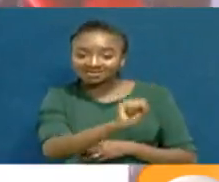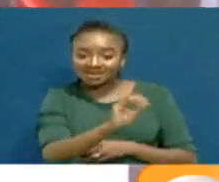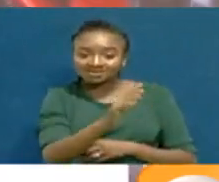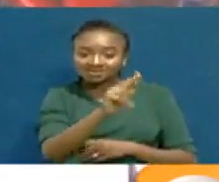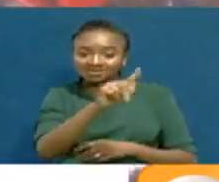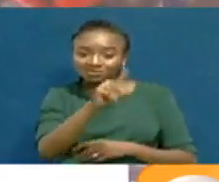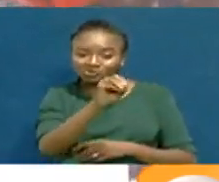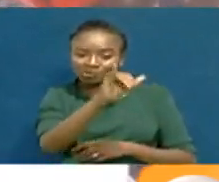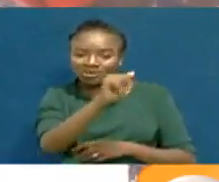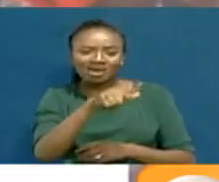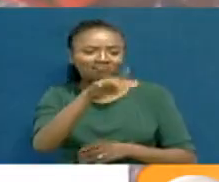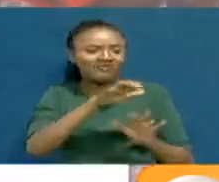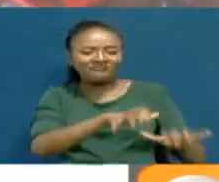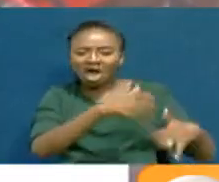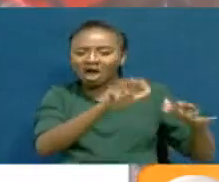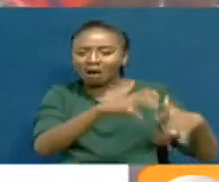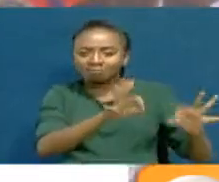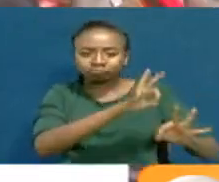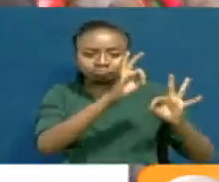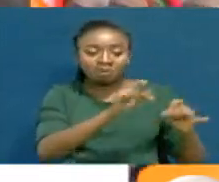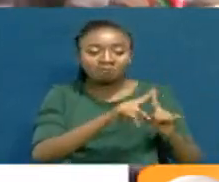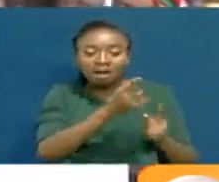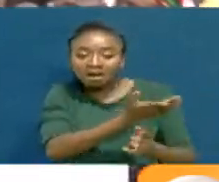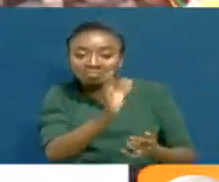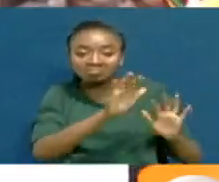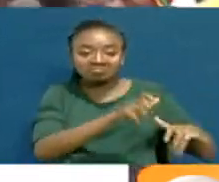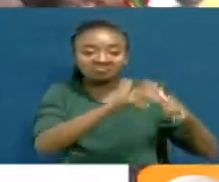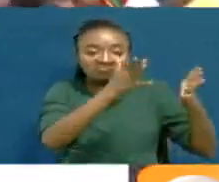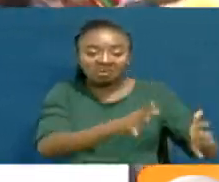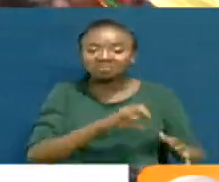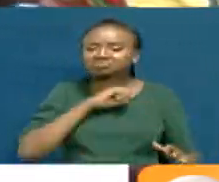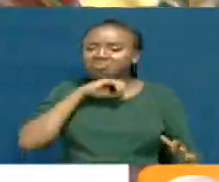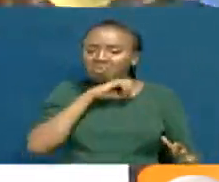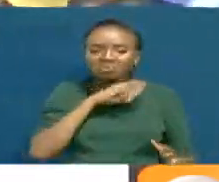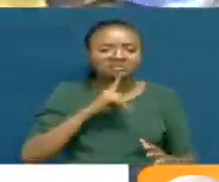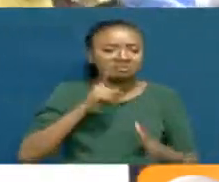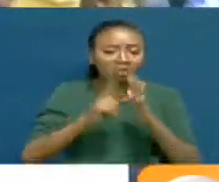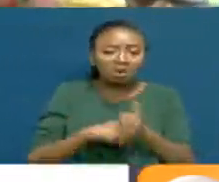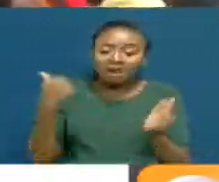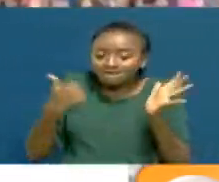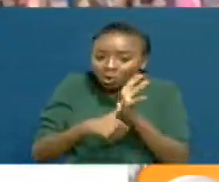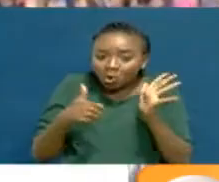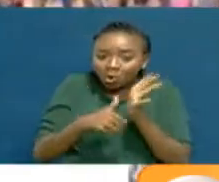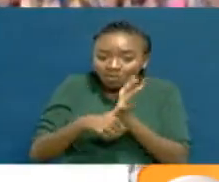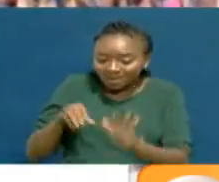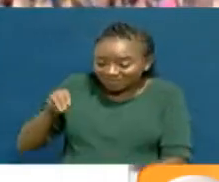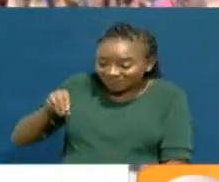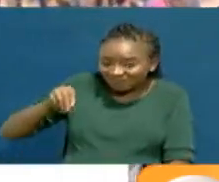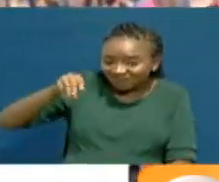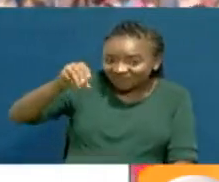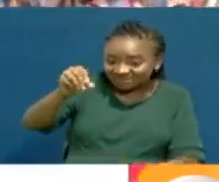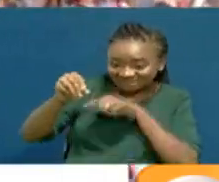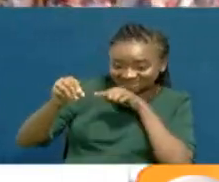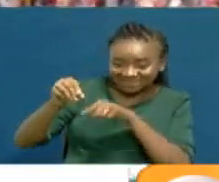Farmers decrying unbearable fertilizer prices that Odinga says he will sort it out by establishing a grand